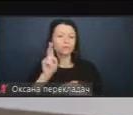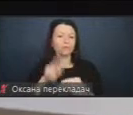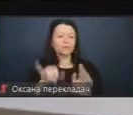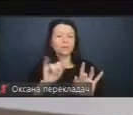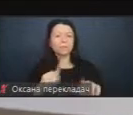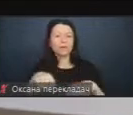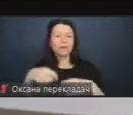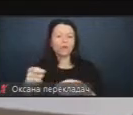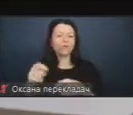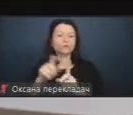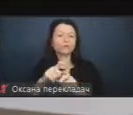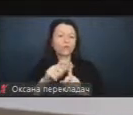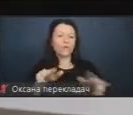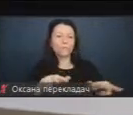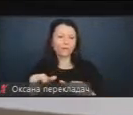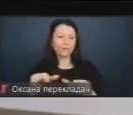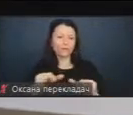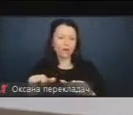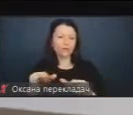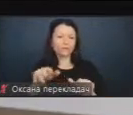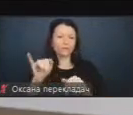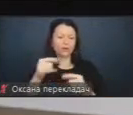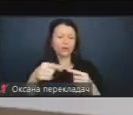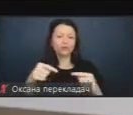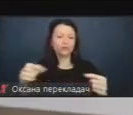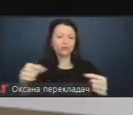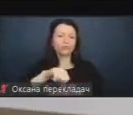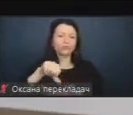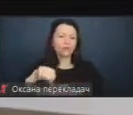thank you very much for your attention.